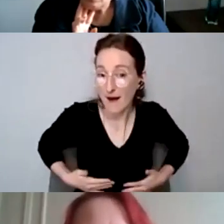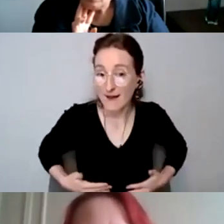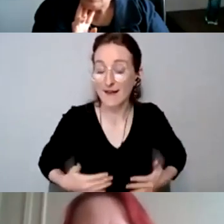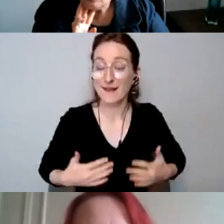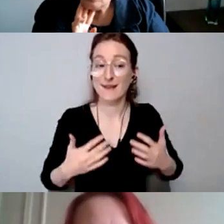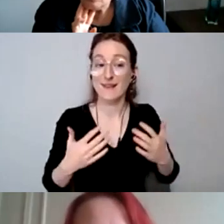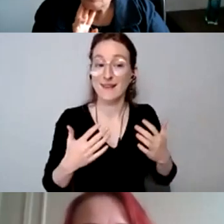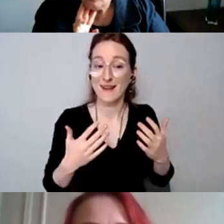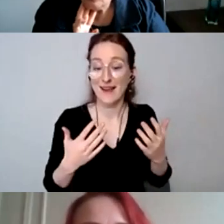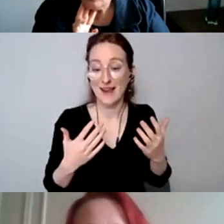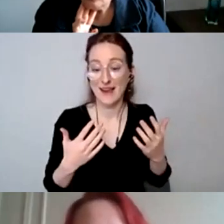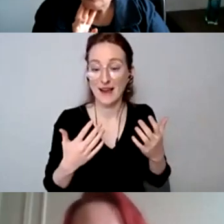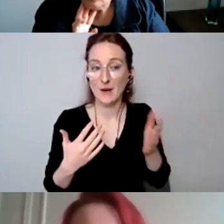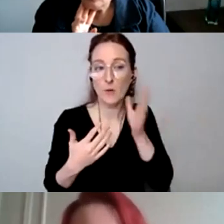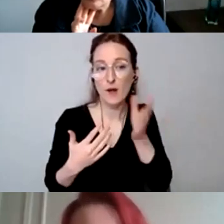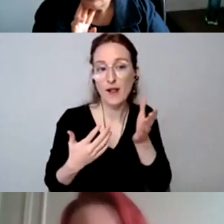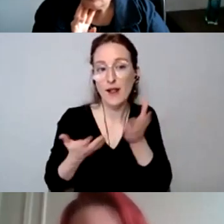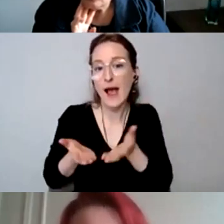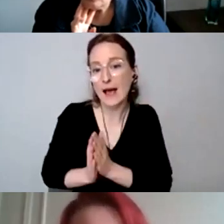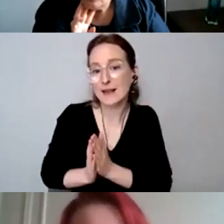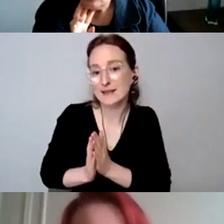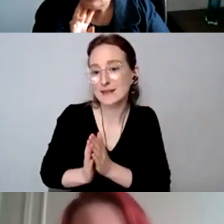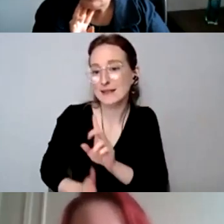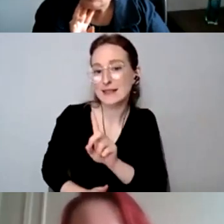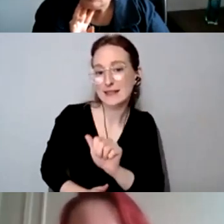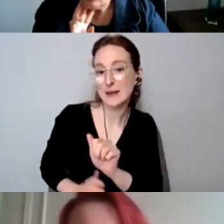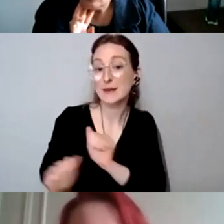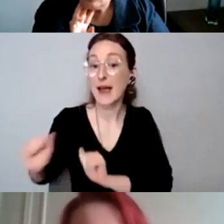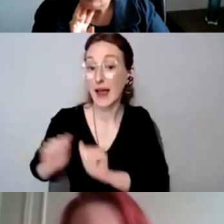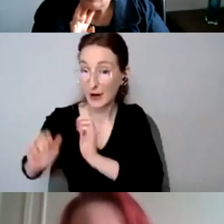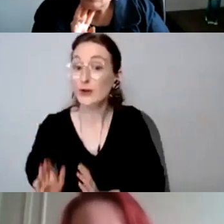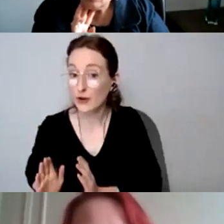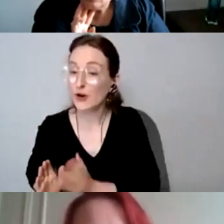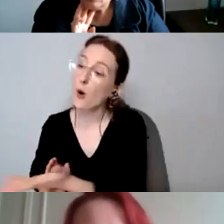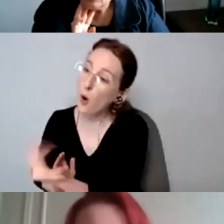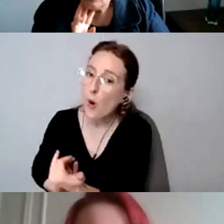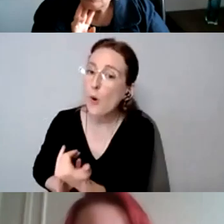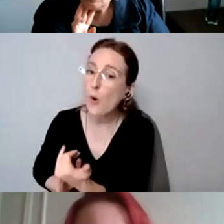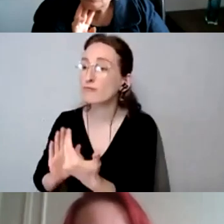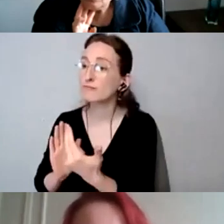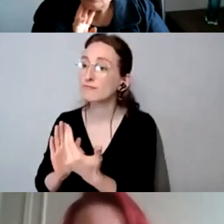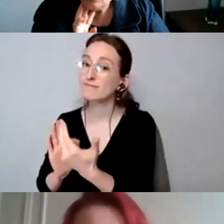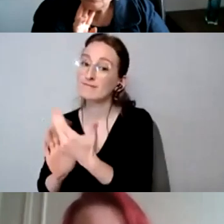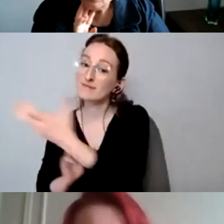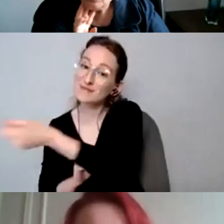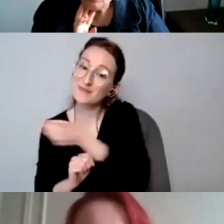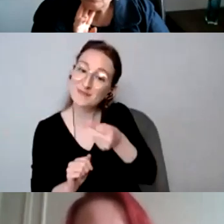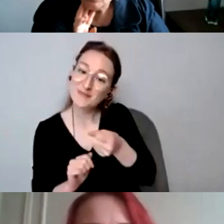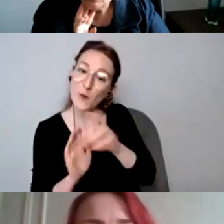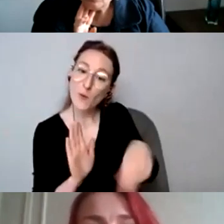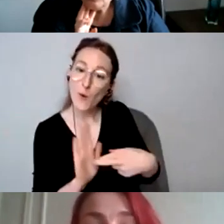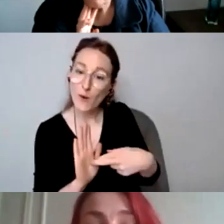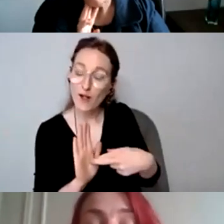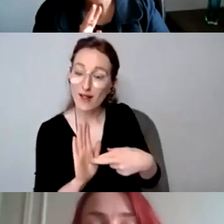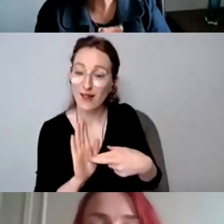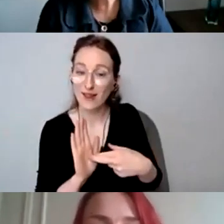would just ask a disabled actor to play the role already kind of pre-established, right? So